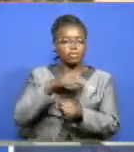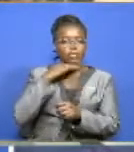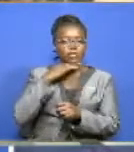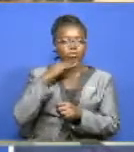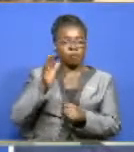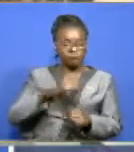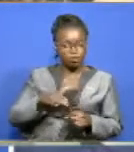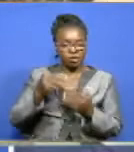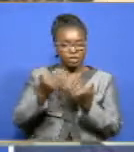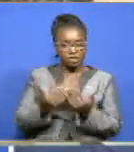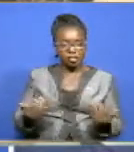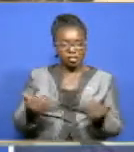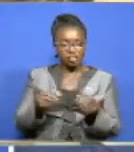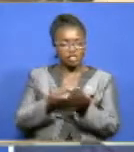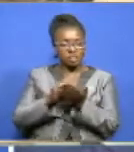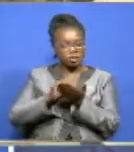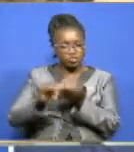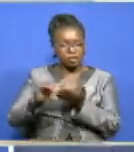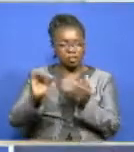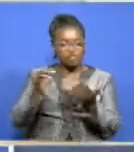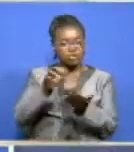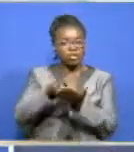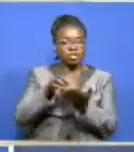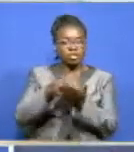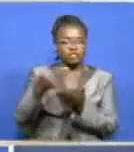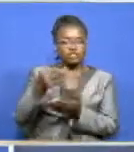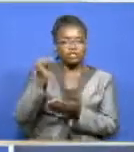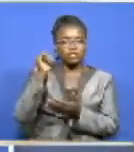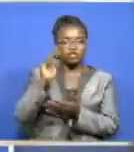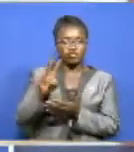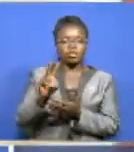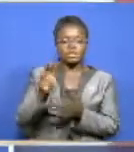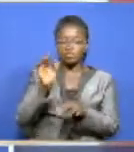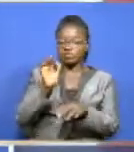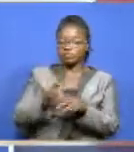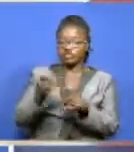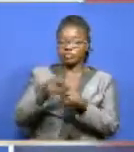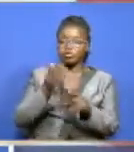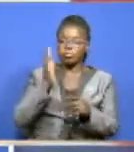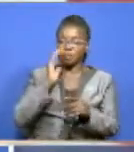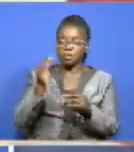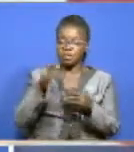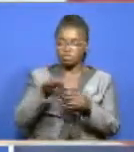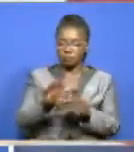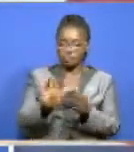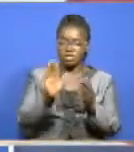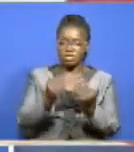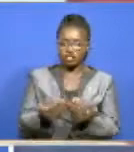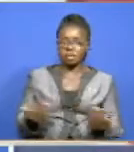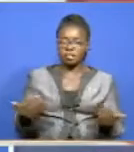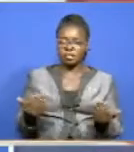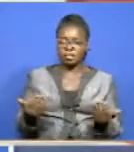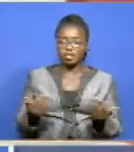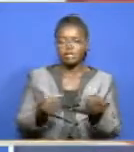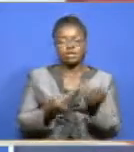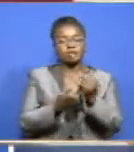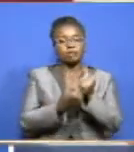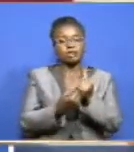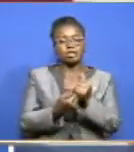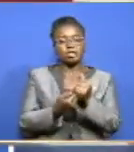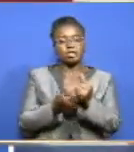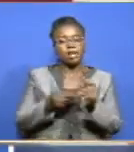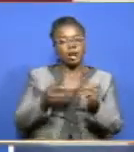as well as eliminate new cases of HIV infections from mothers to their children. She applauded the existing partnership between her Beyond